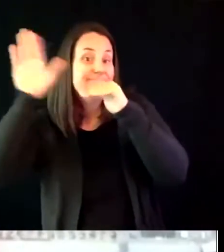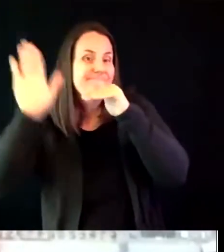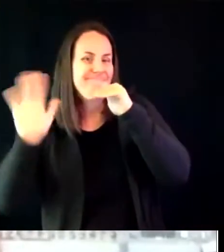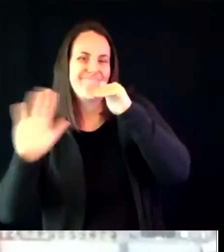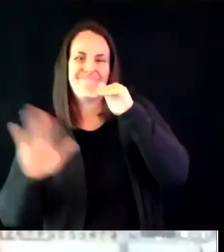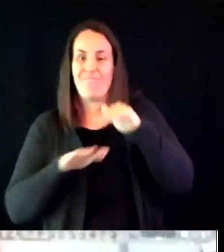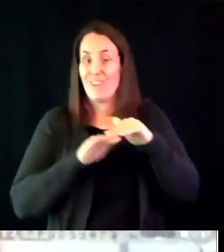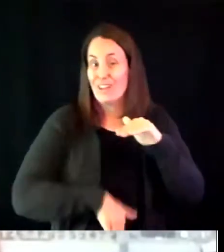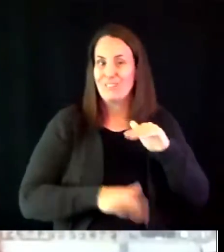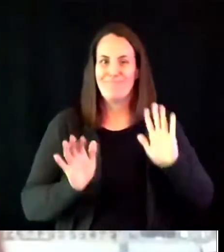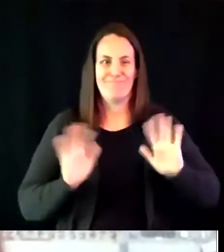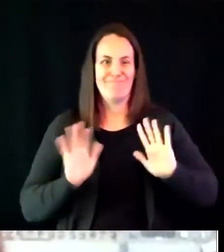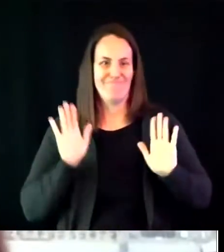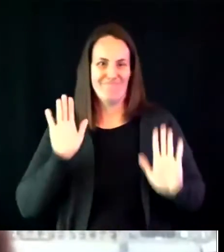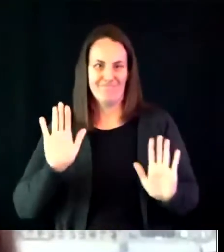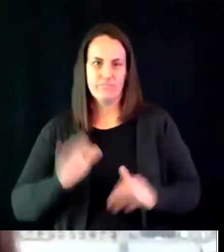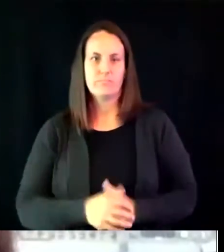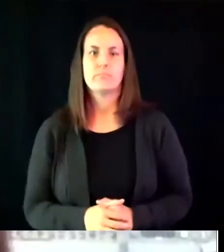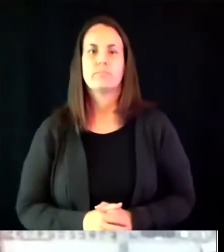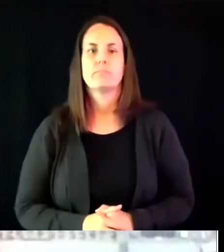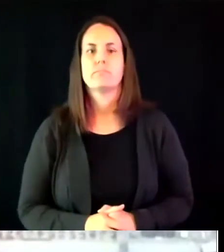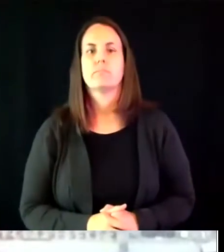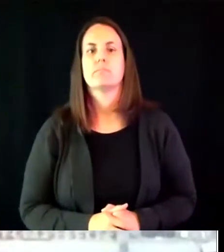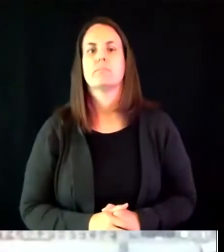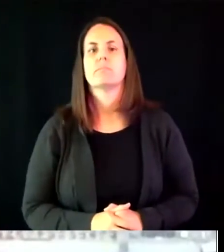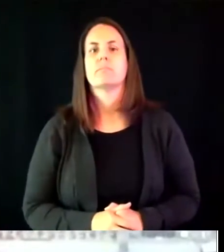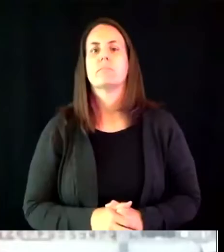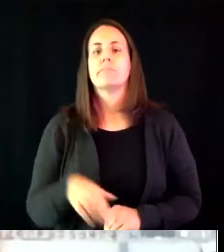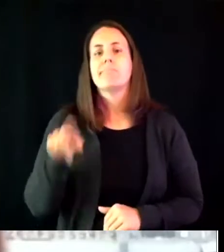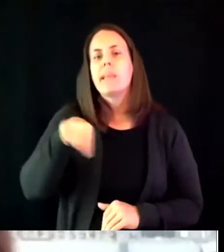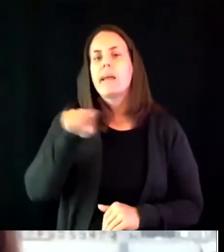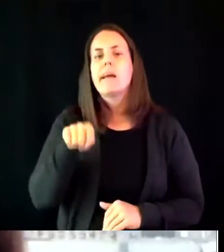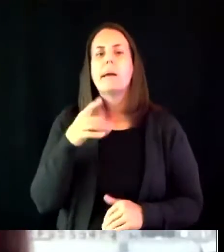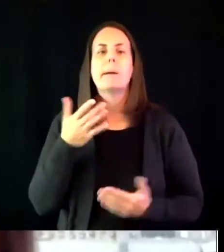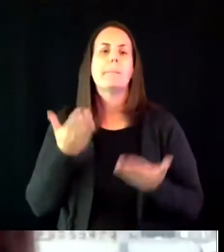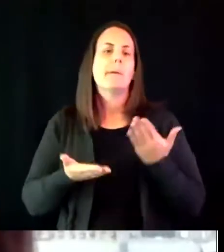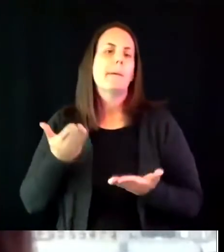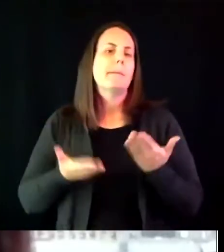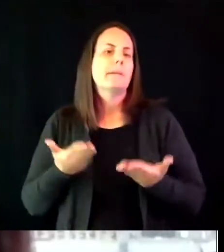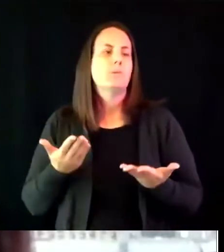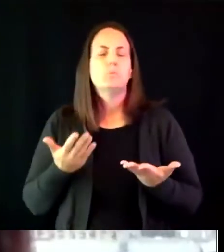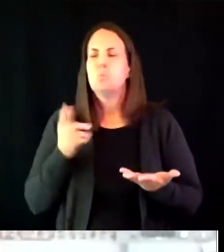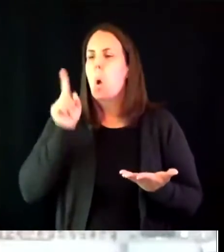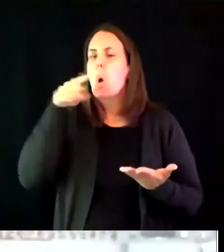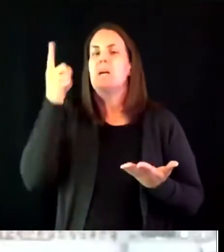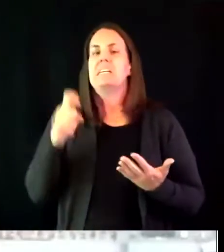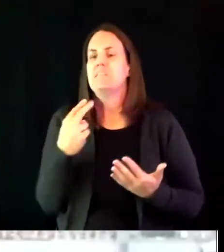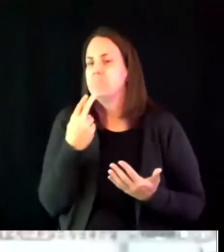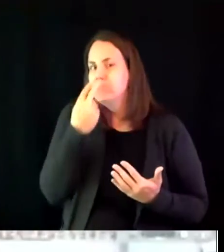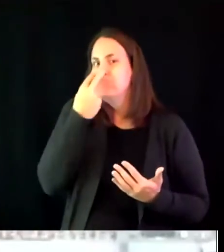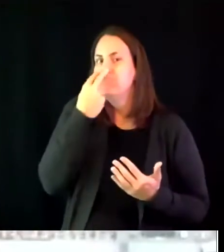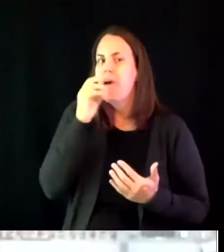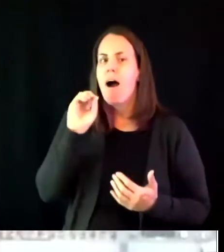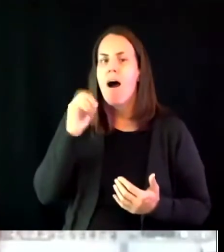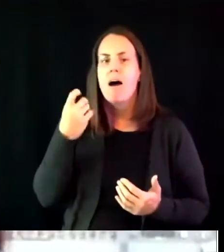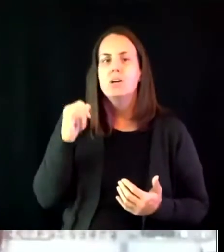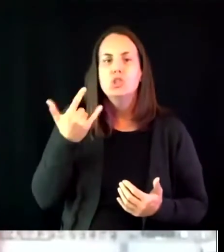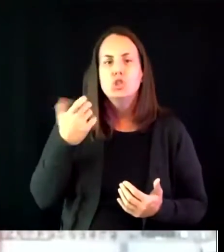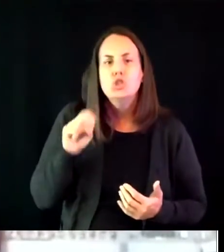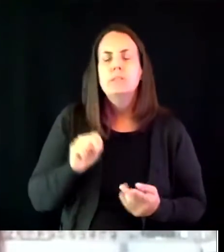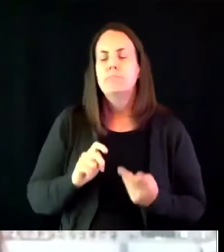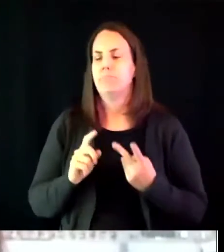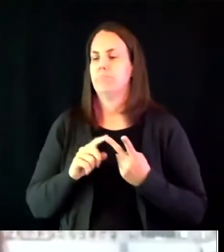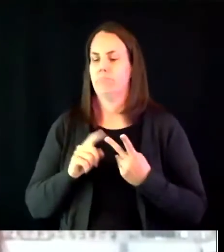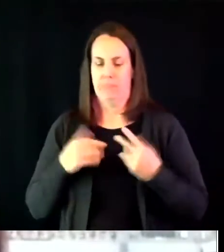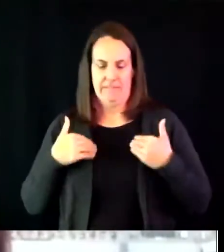patients that may need more oxygen therapy. They may need additional medications. They may need additional care